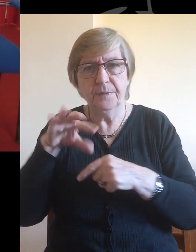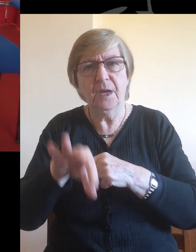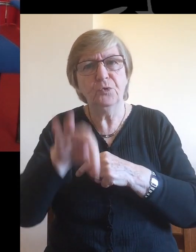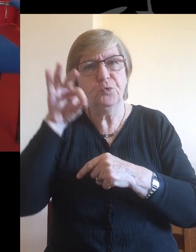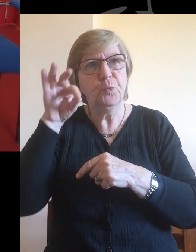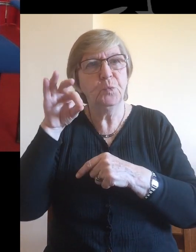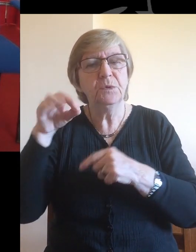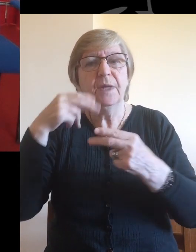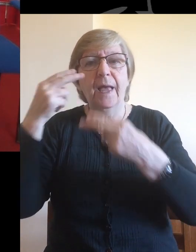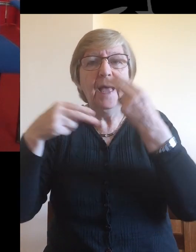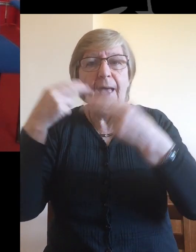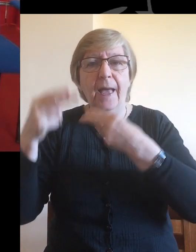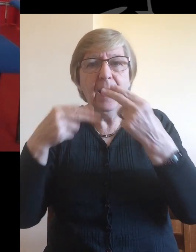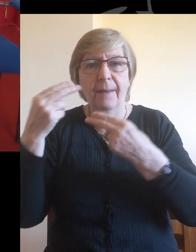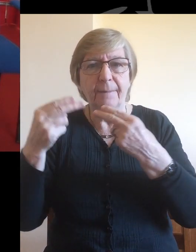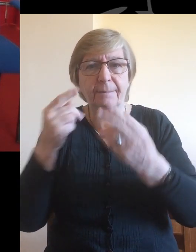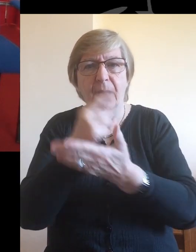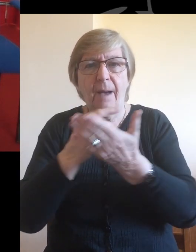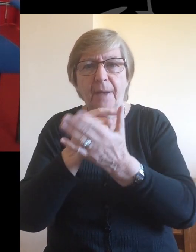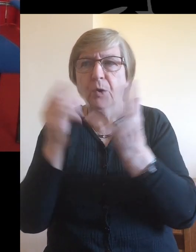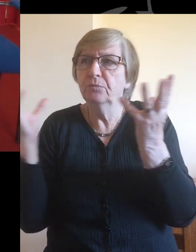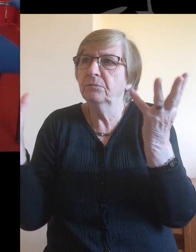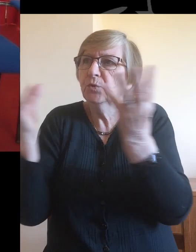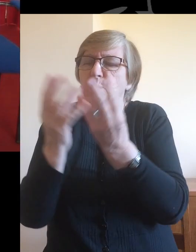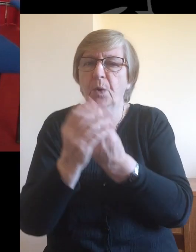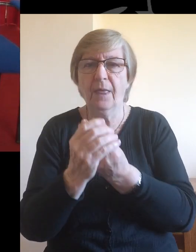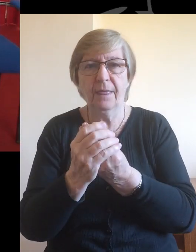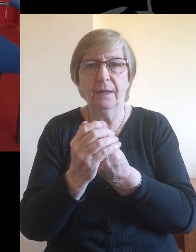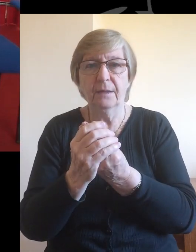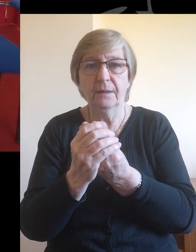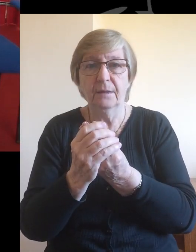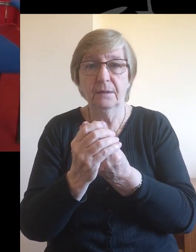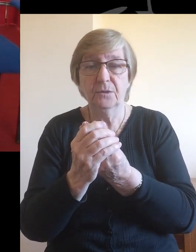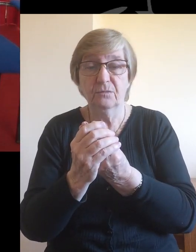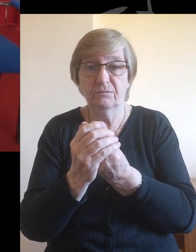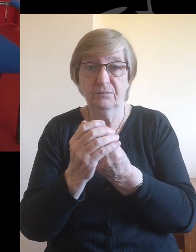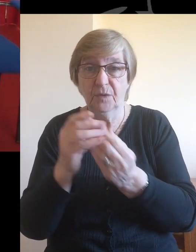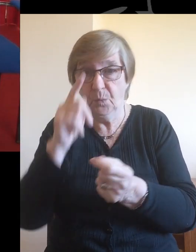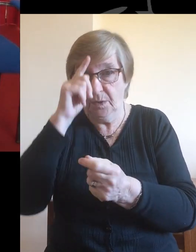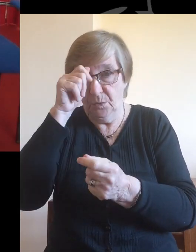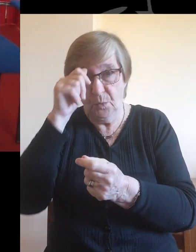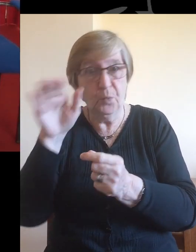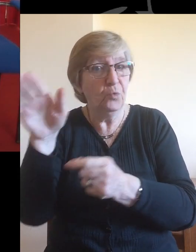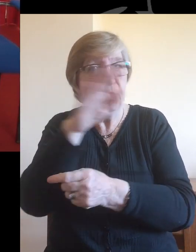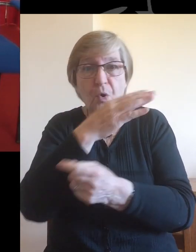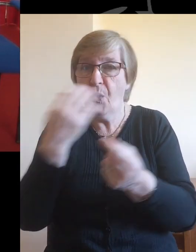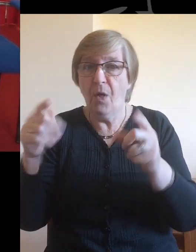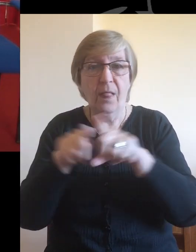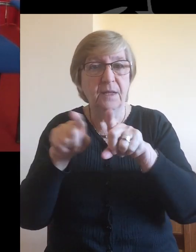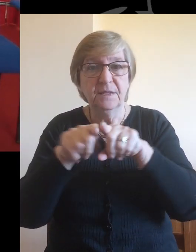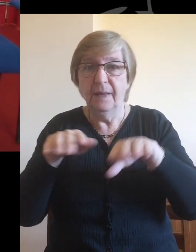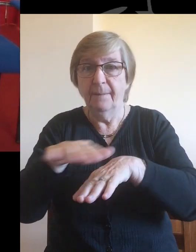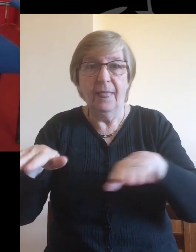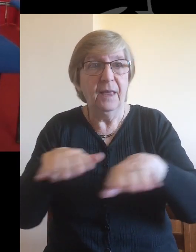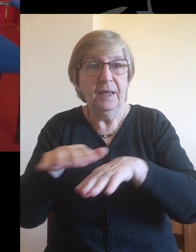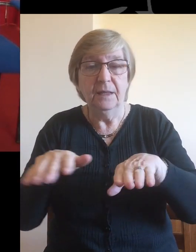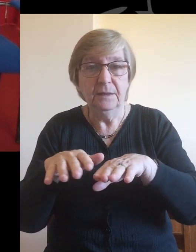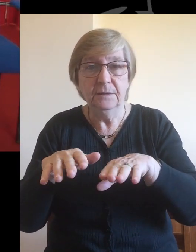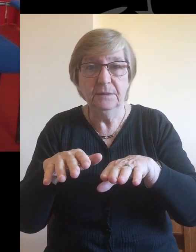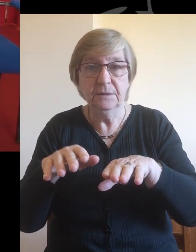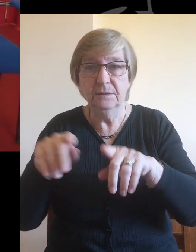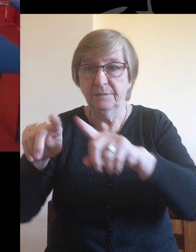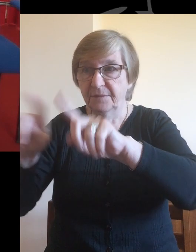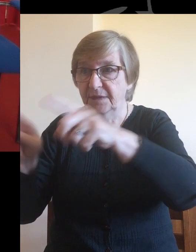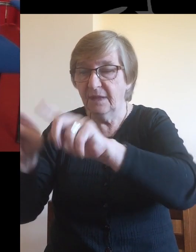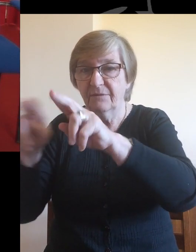the gathering together. Because although we're not in the one place, although we're not able to meet together at Claremont as